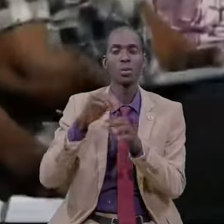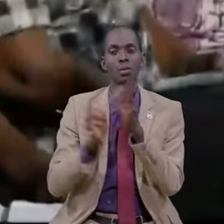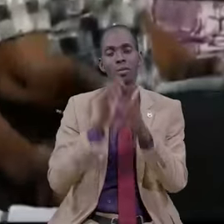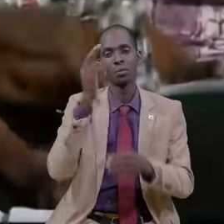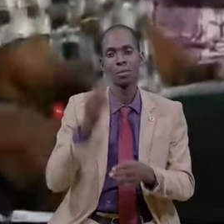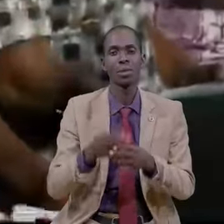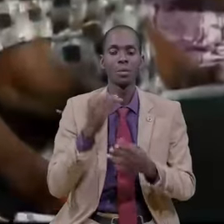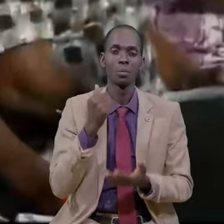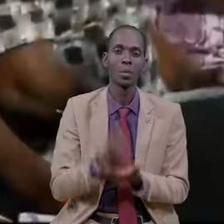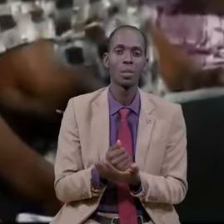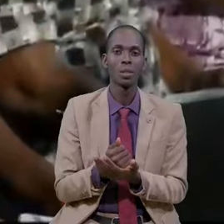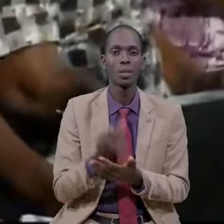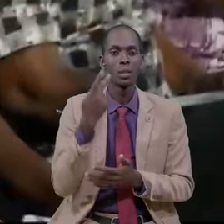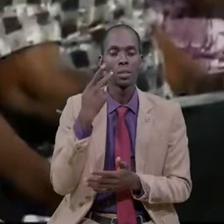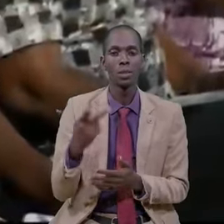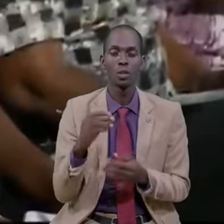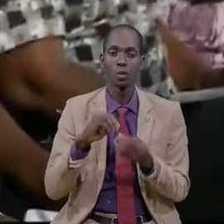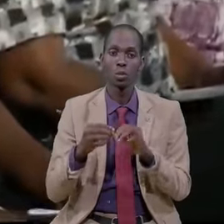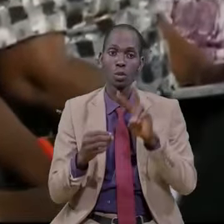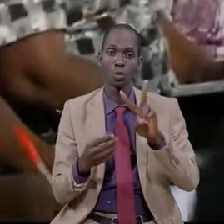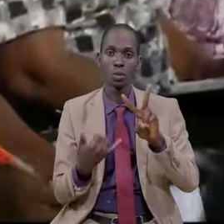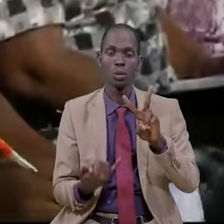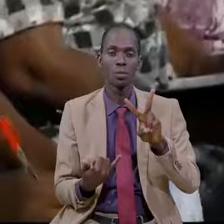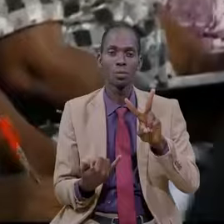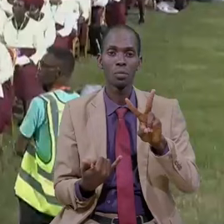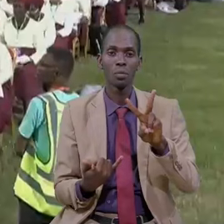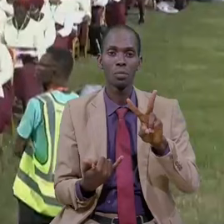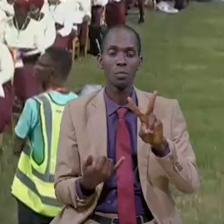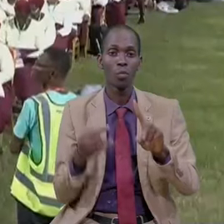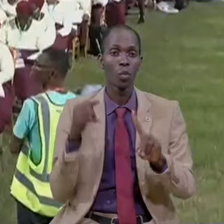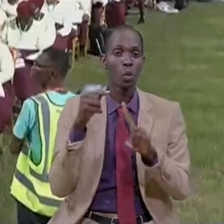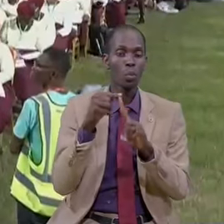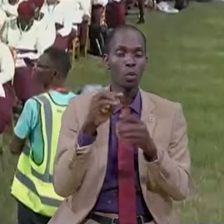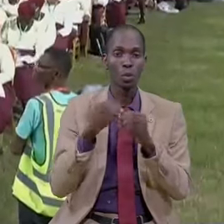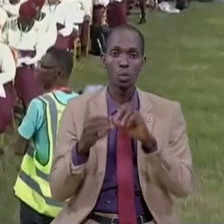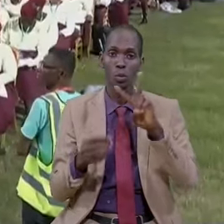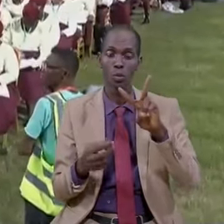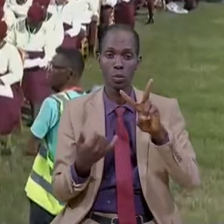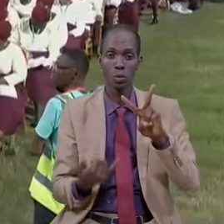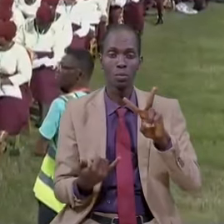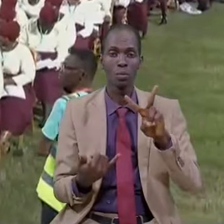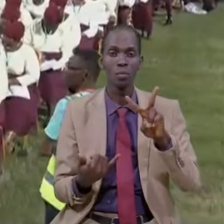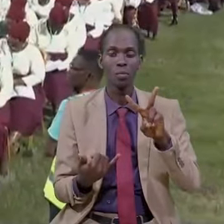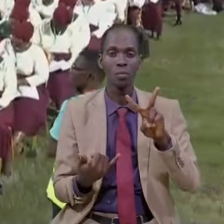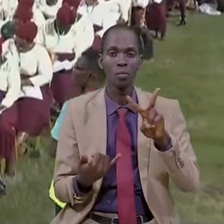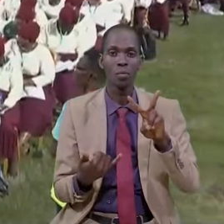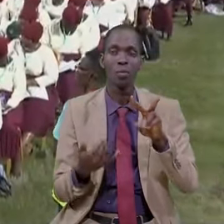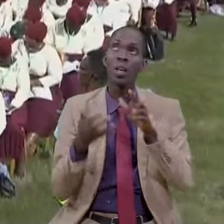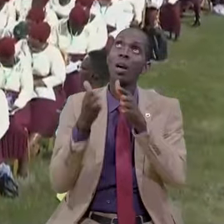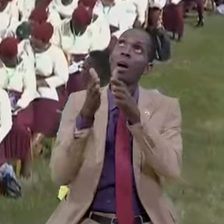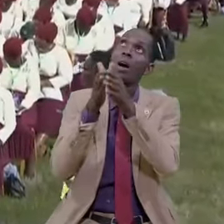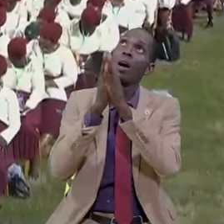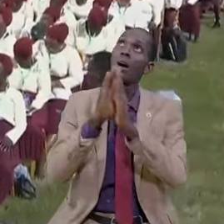portion look at number two here Point number two asking